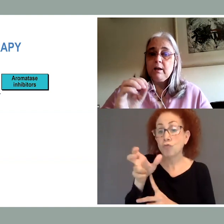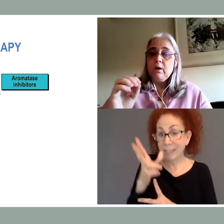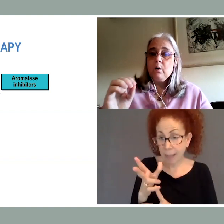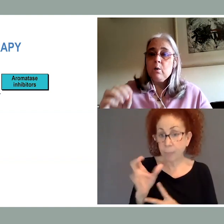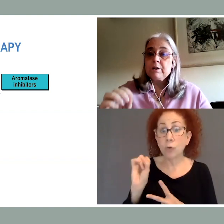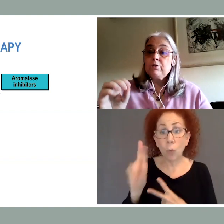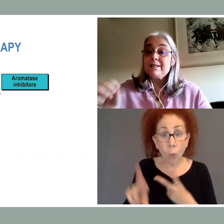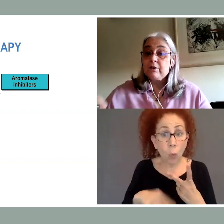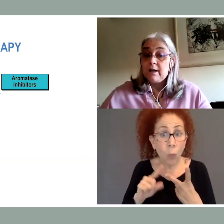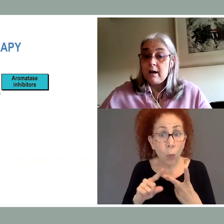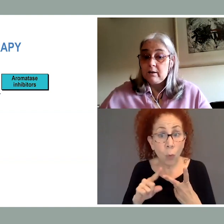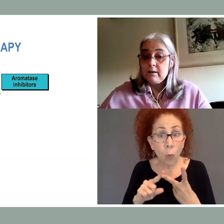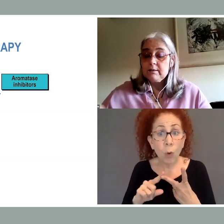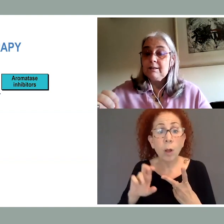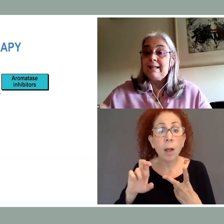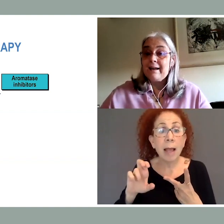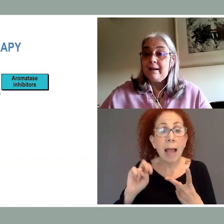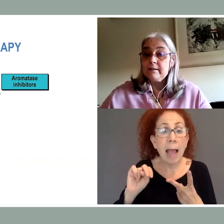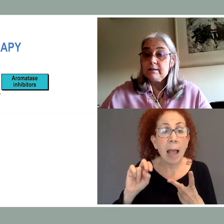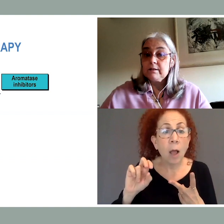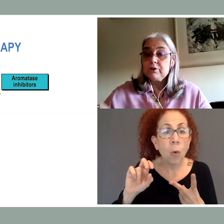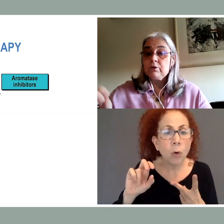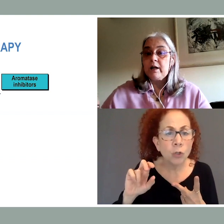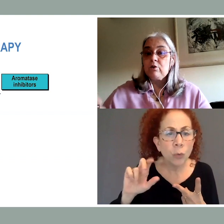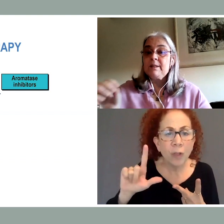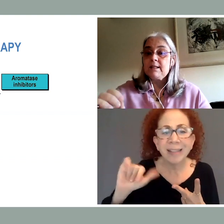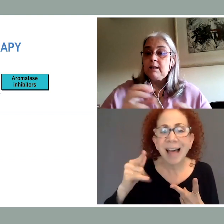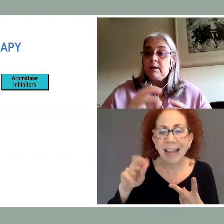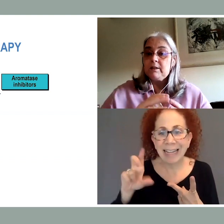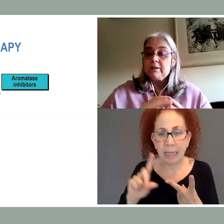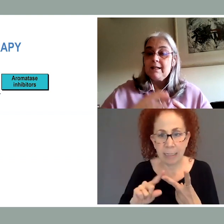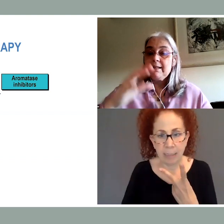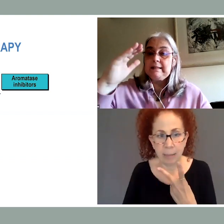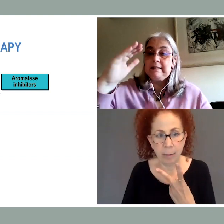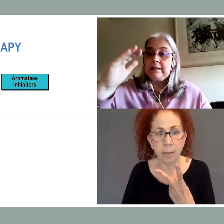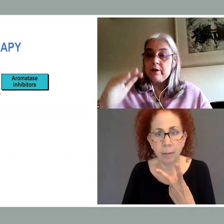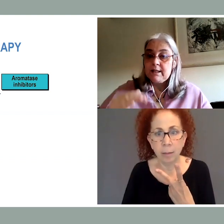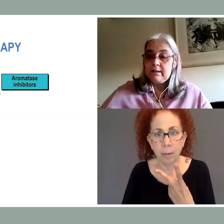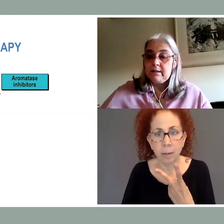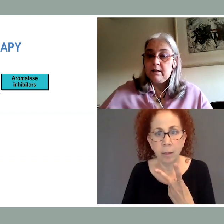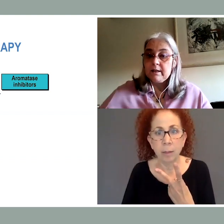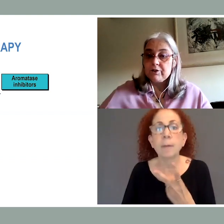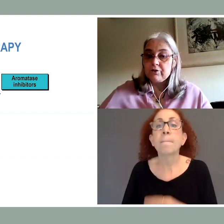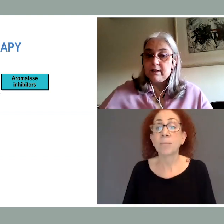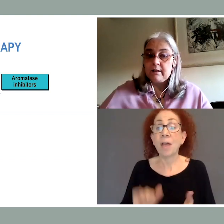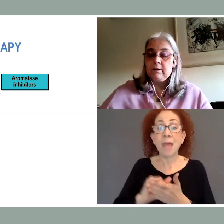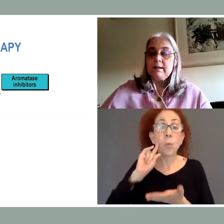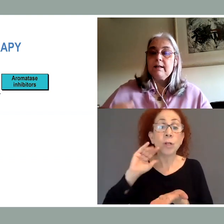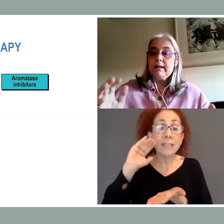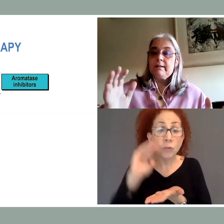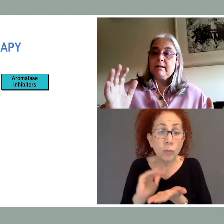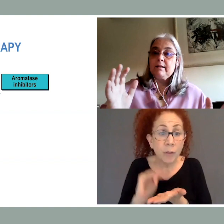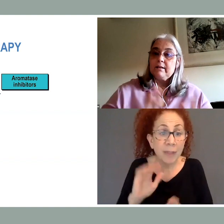receptor, or to estradiol, the ligand. So aromatase inhibitors decrease the